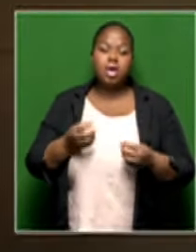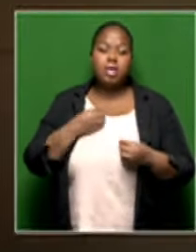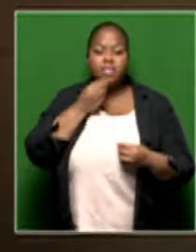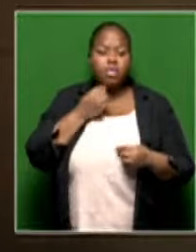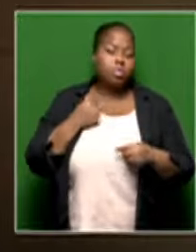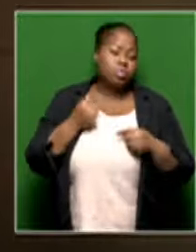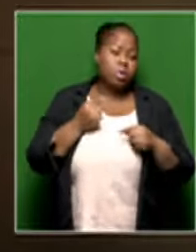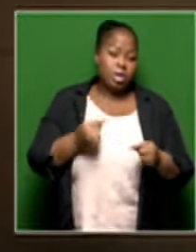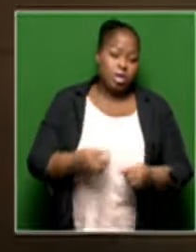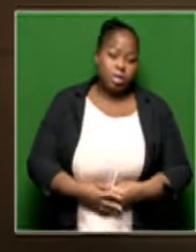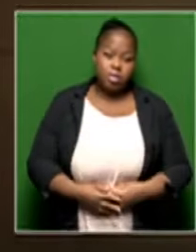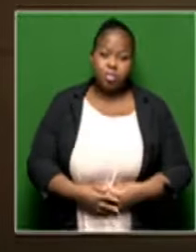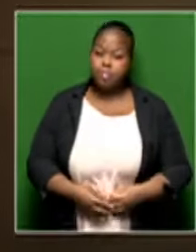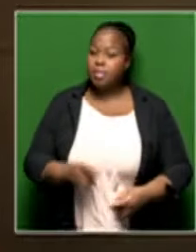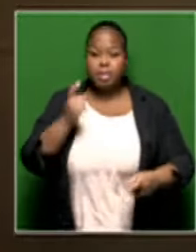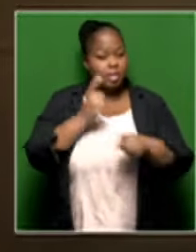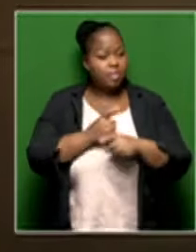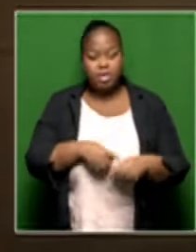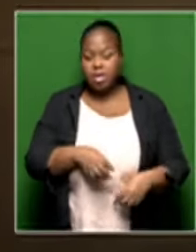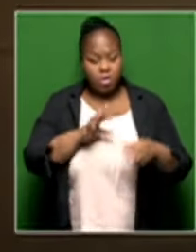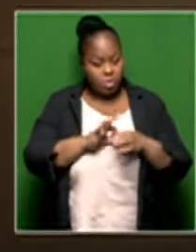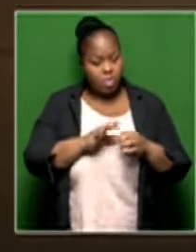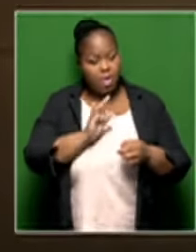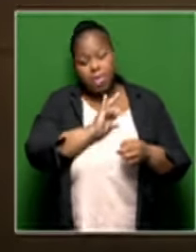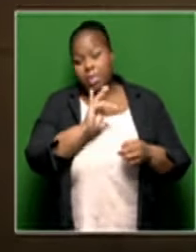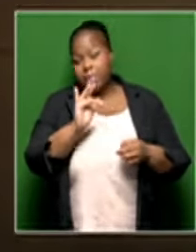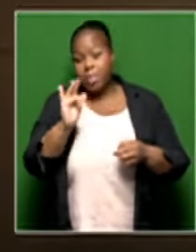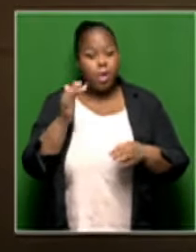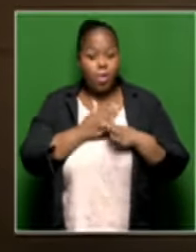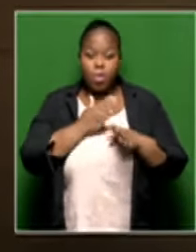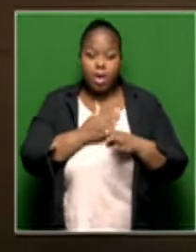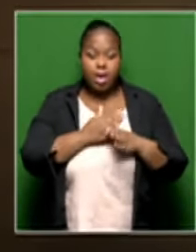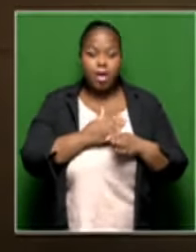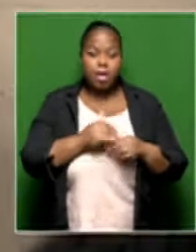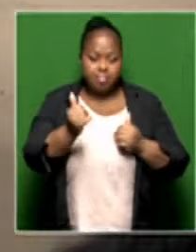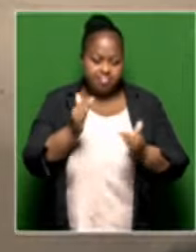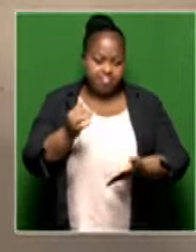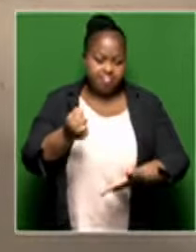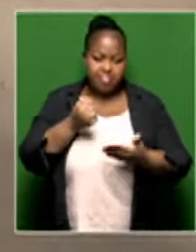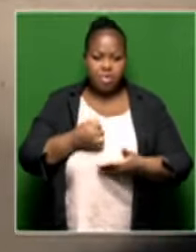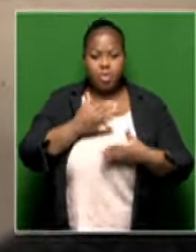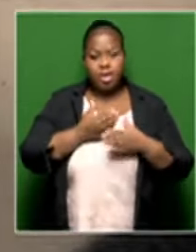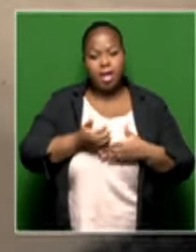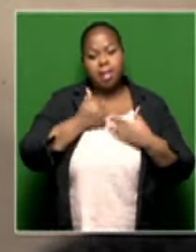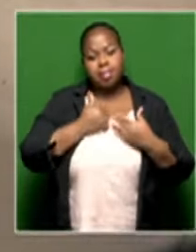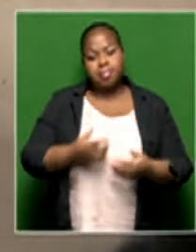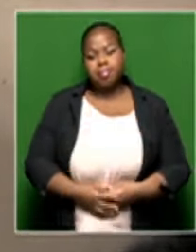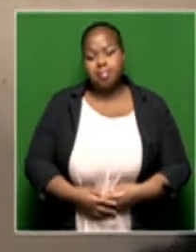It's hard. No one works at home. These parcels will help a lot.